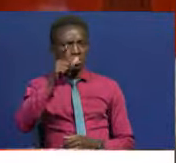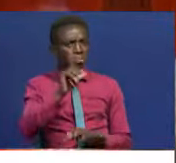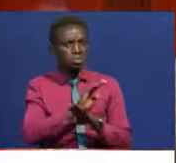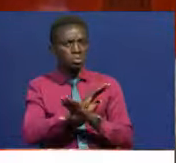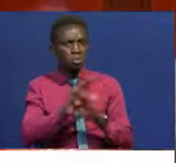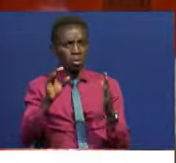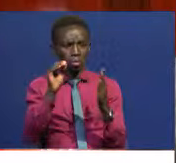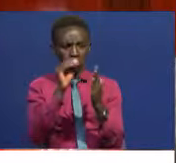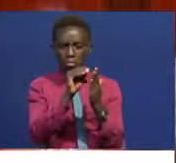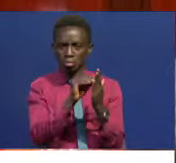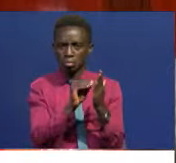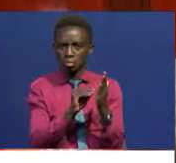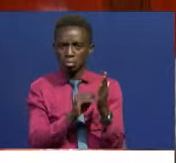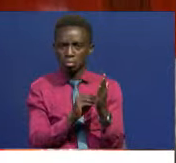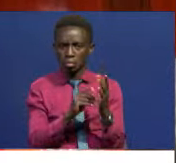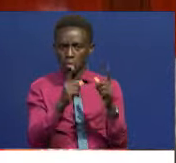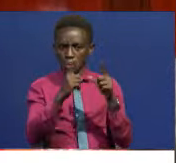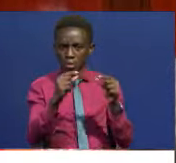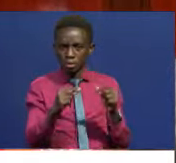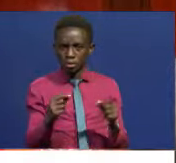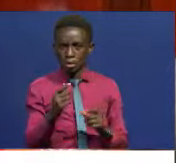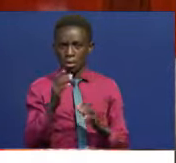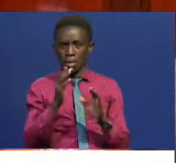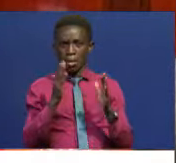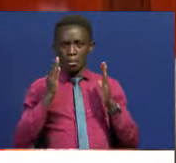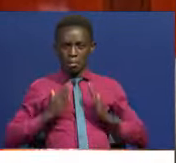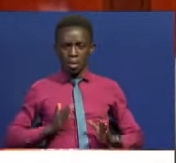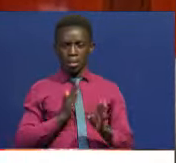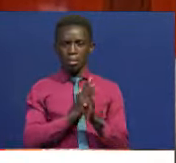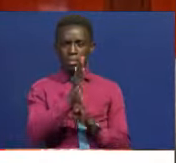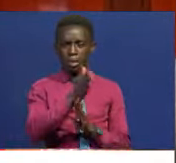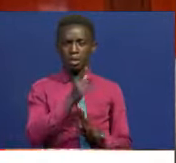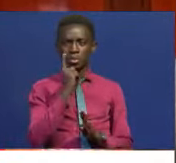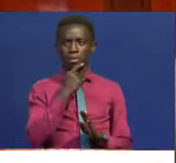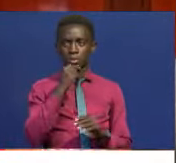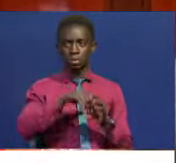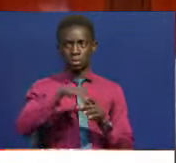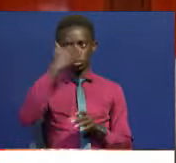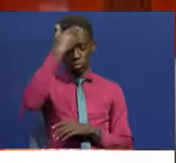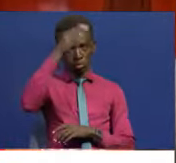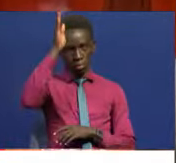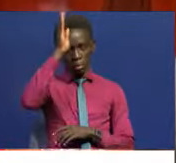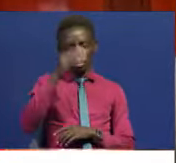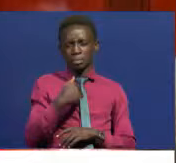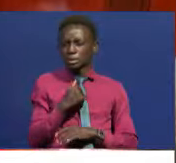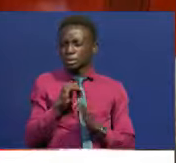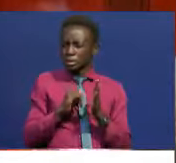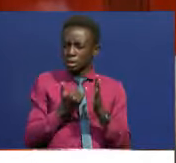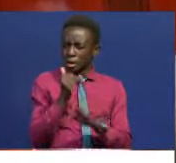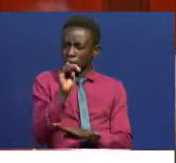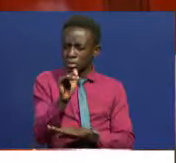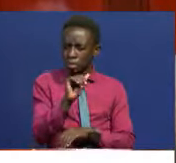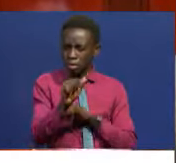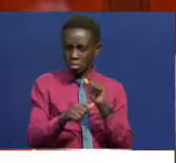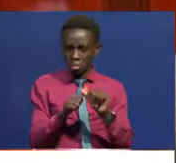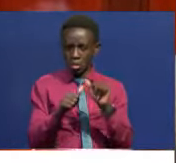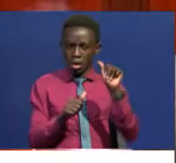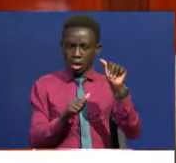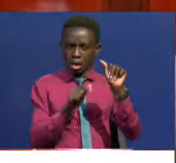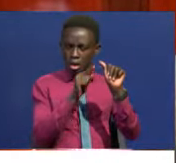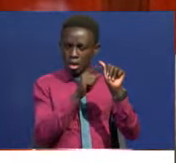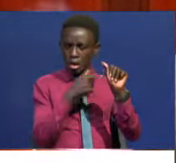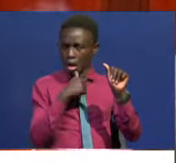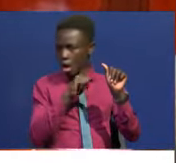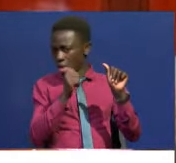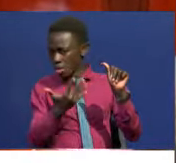of the main contractor in Dubai if their arrested persons are released? I'm just speaking on A alone, nothing else. To